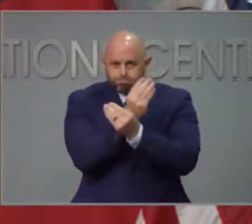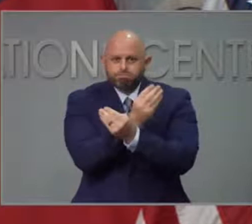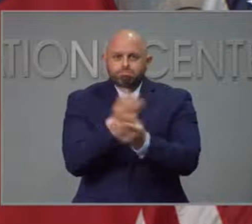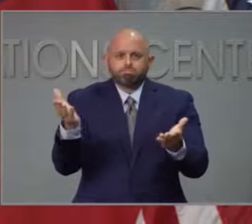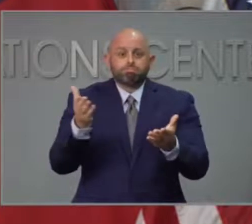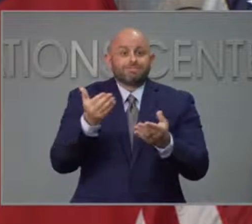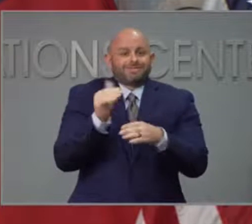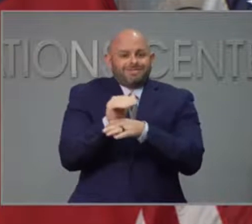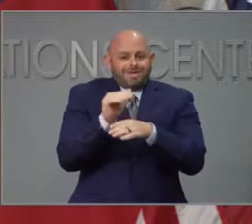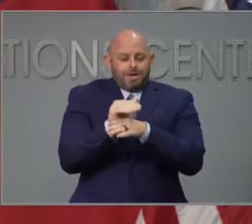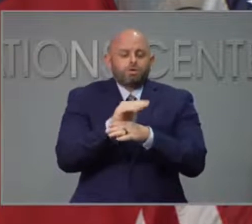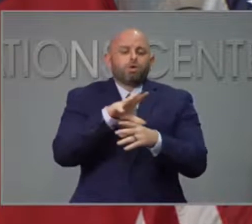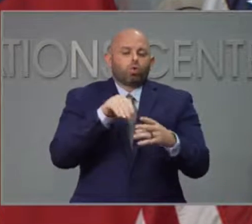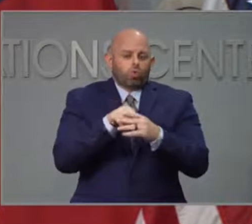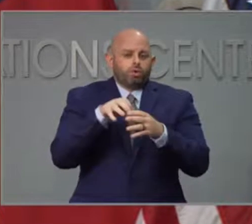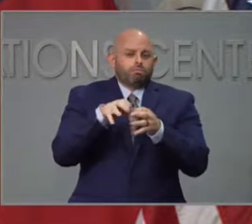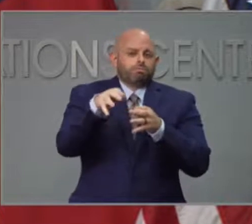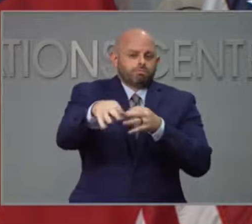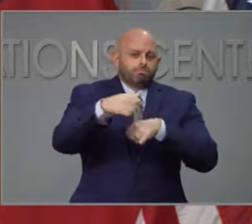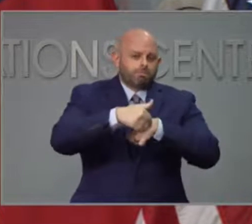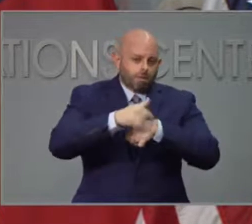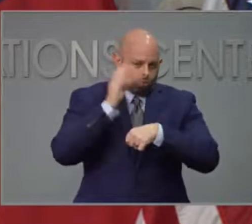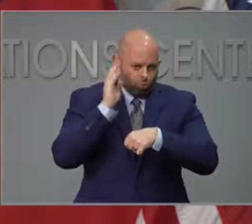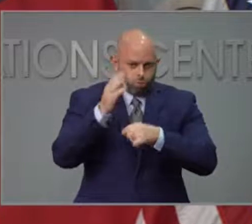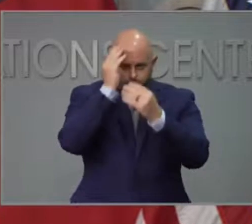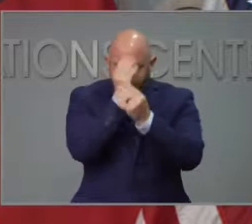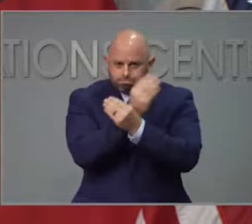the extension times.